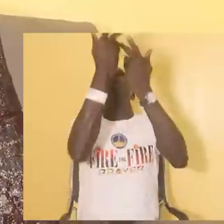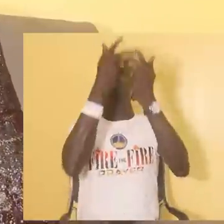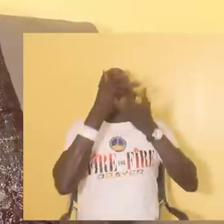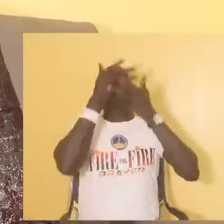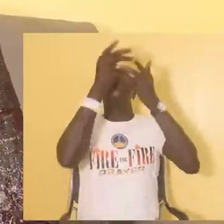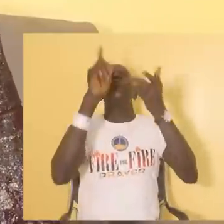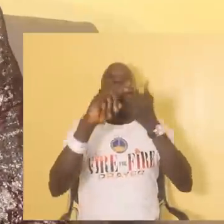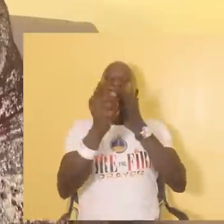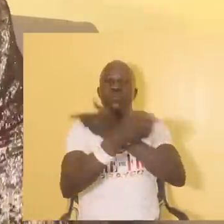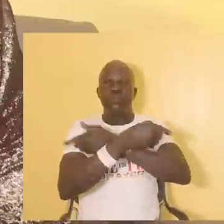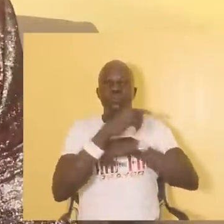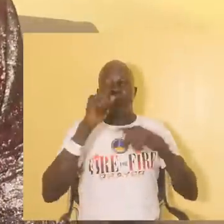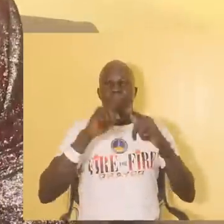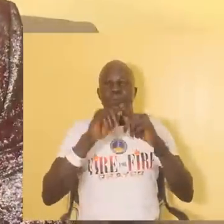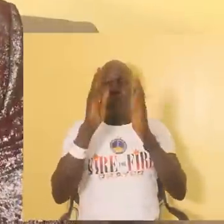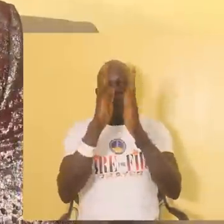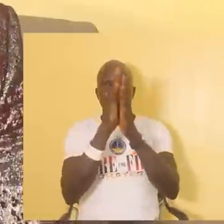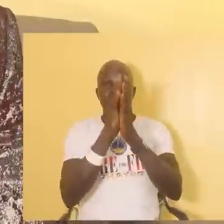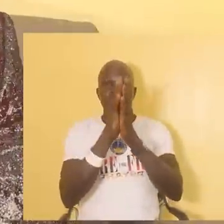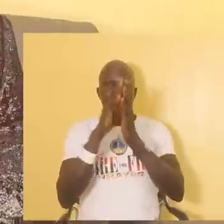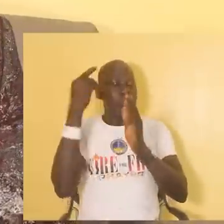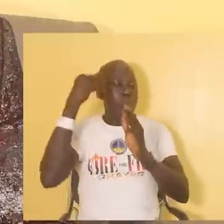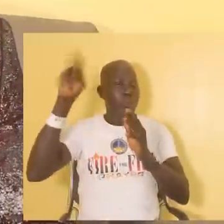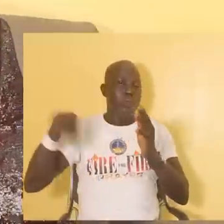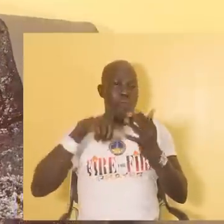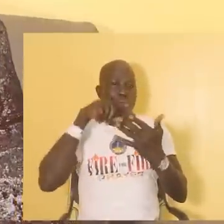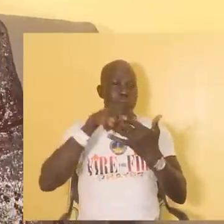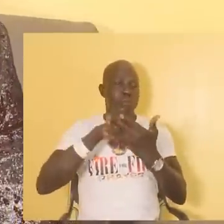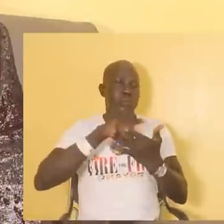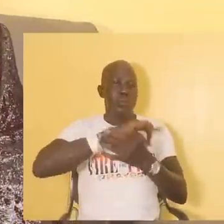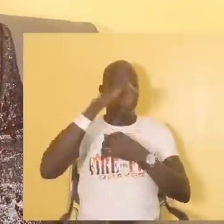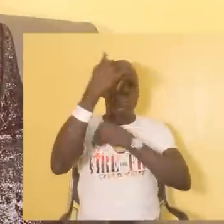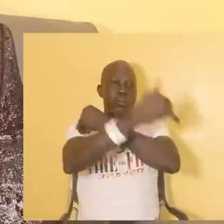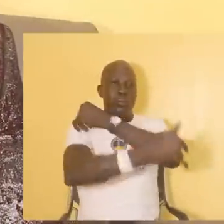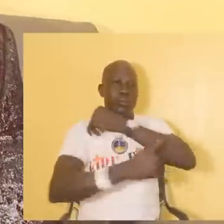voice today to pray for Nigeria.